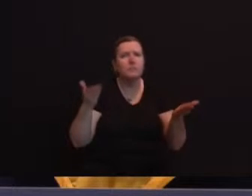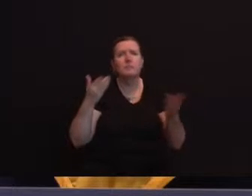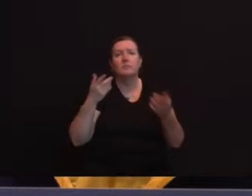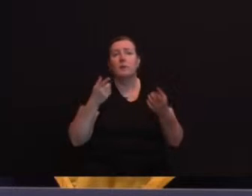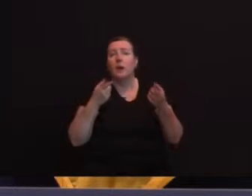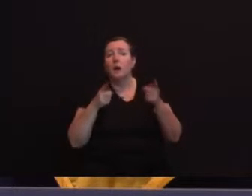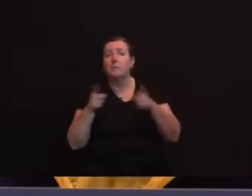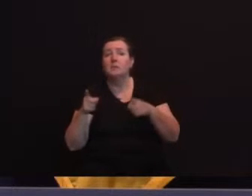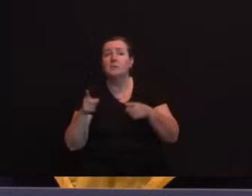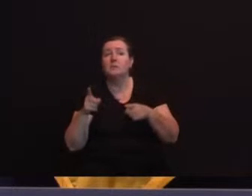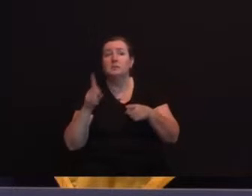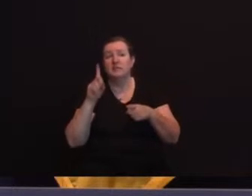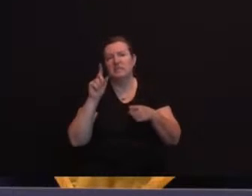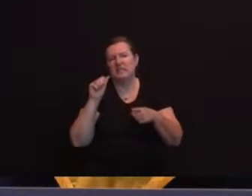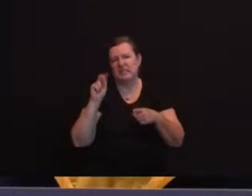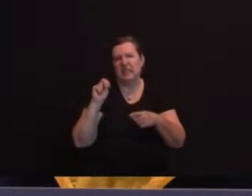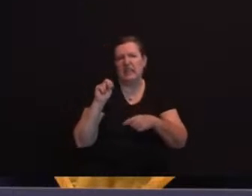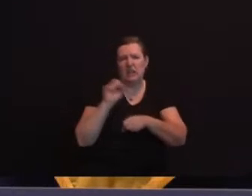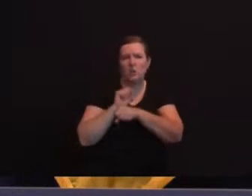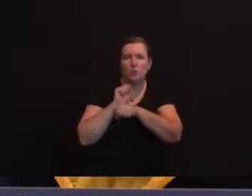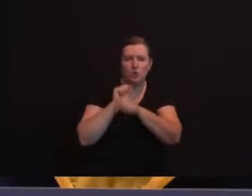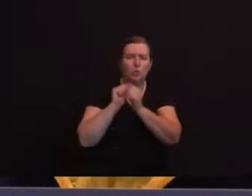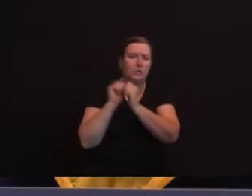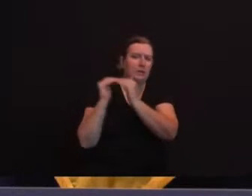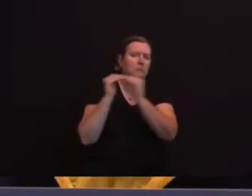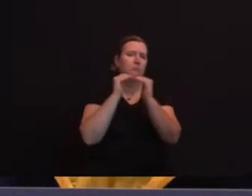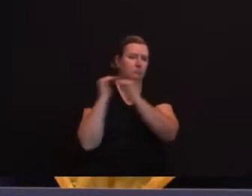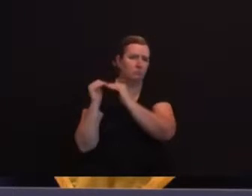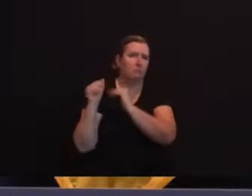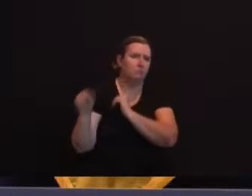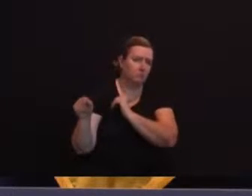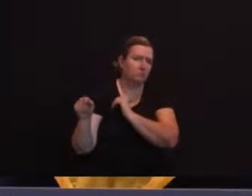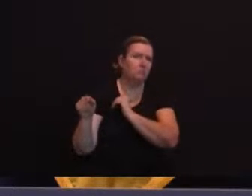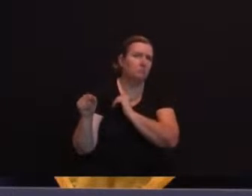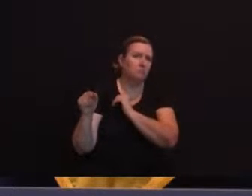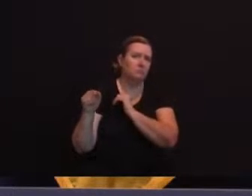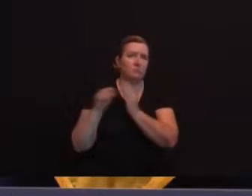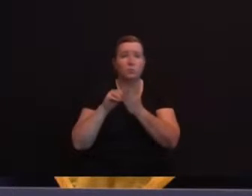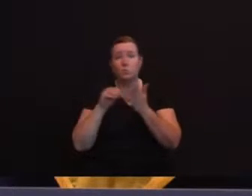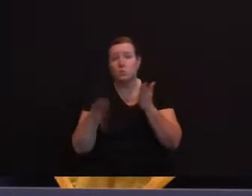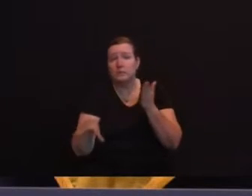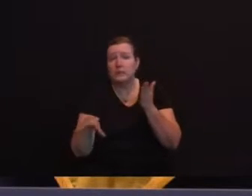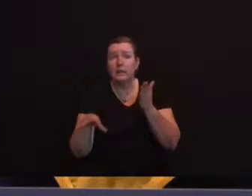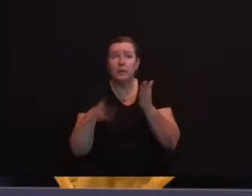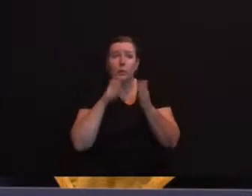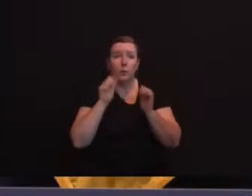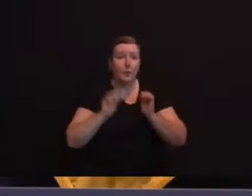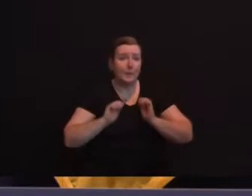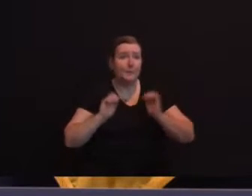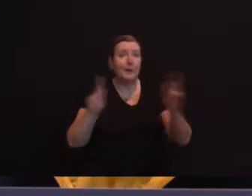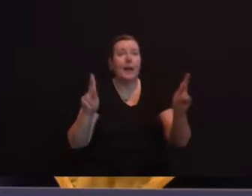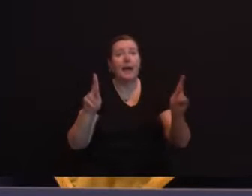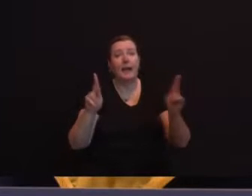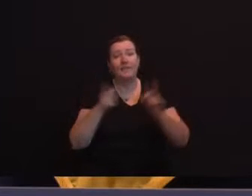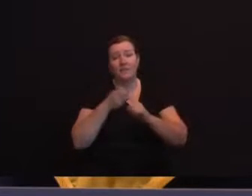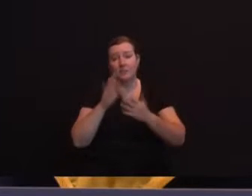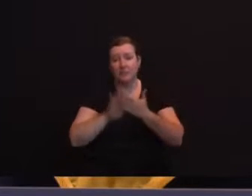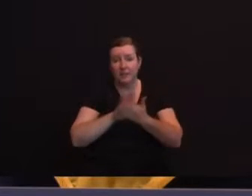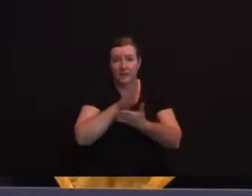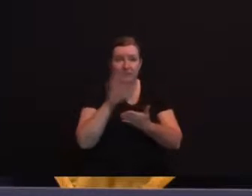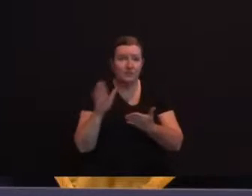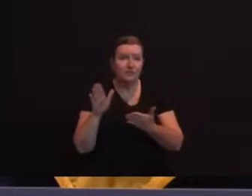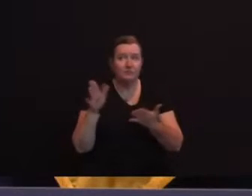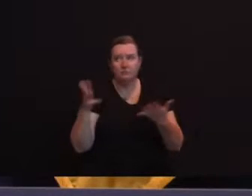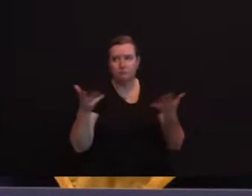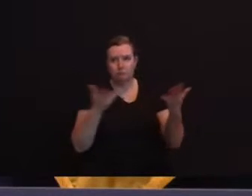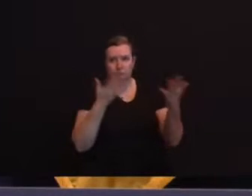this with his counterparts on returning college and university kids back into our region. And I think, Judy, it'll